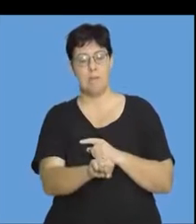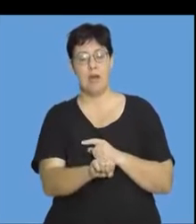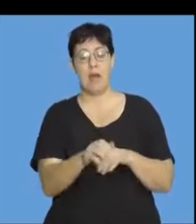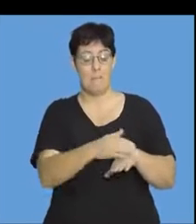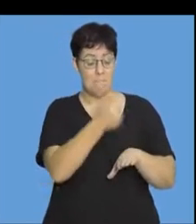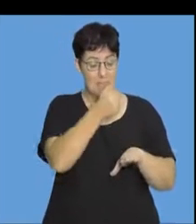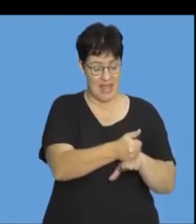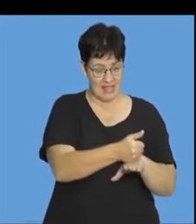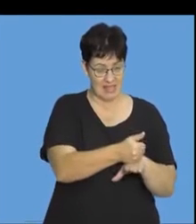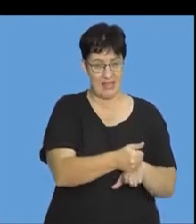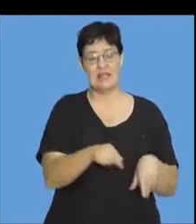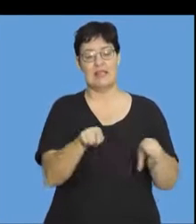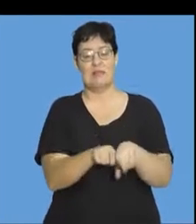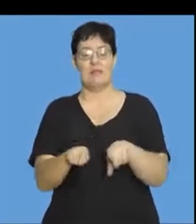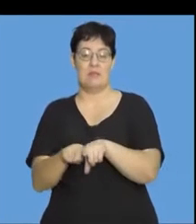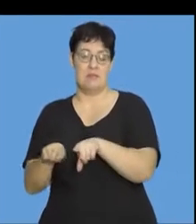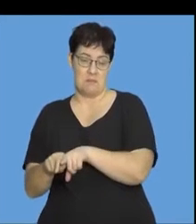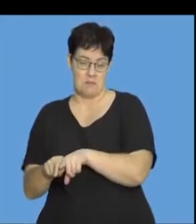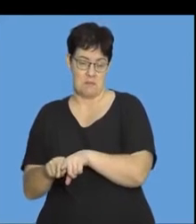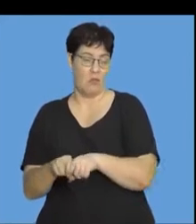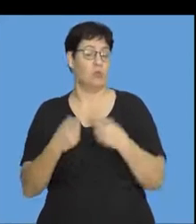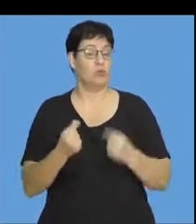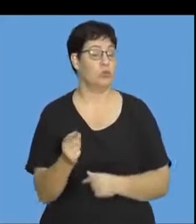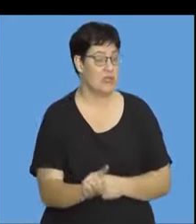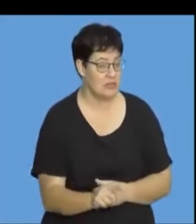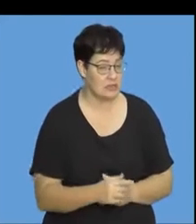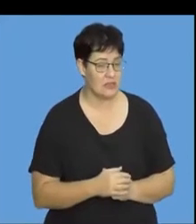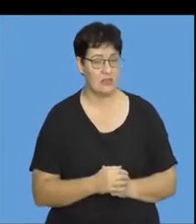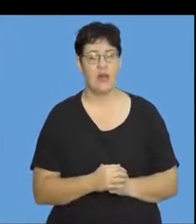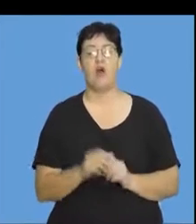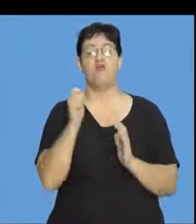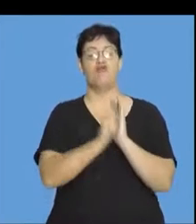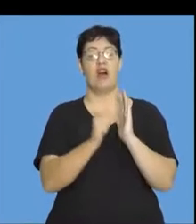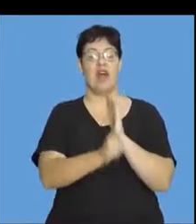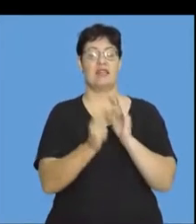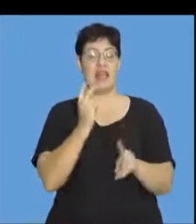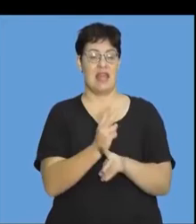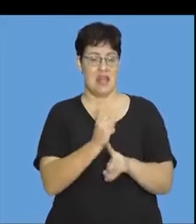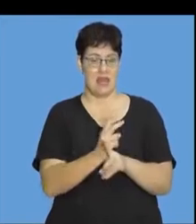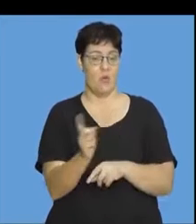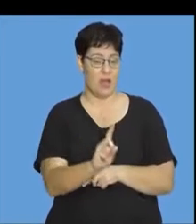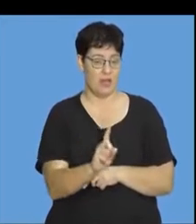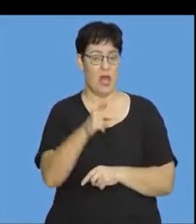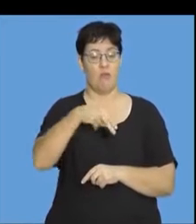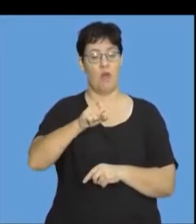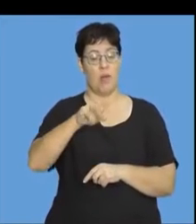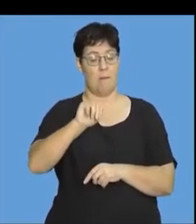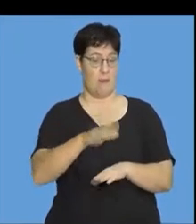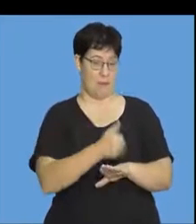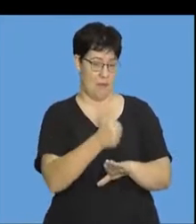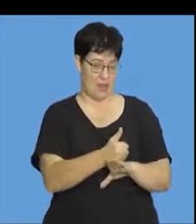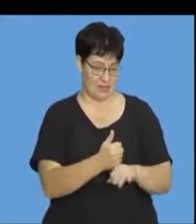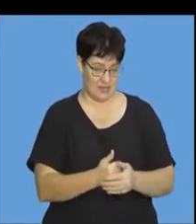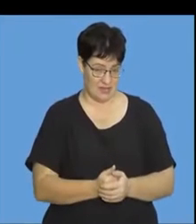the bases are the same by doing what? You are rewriting them as prime bases, right? So